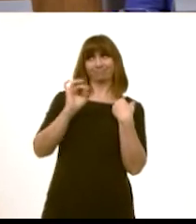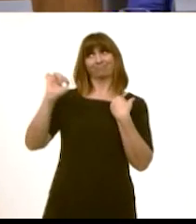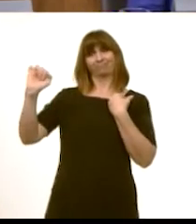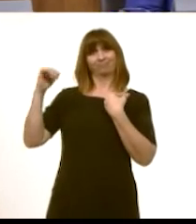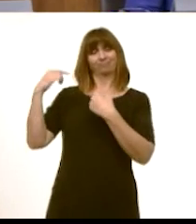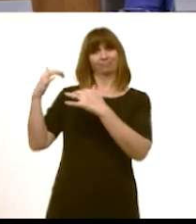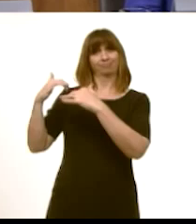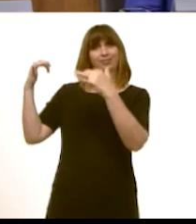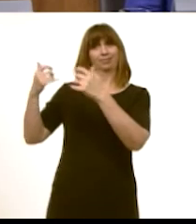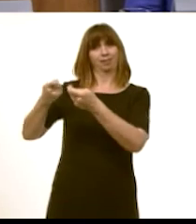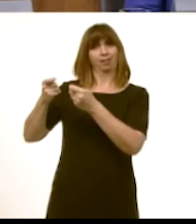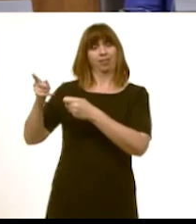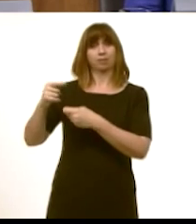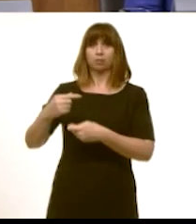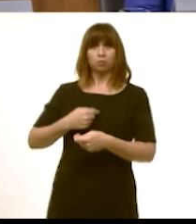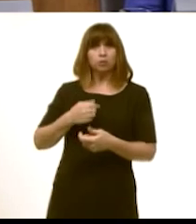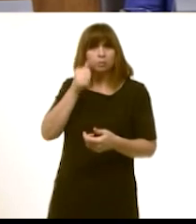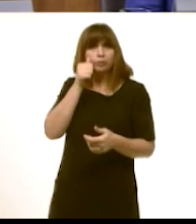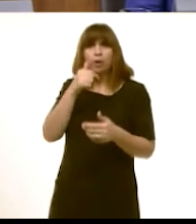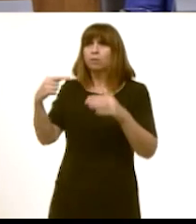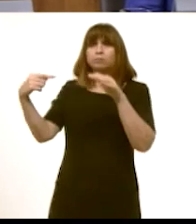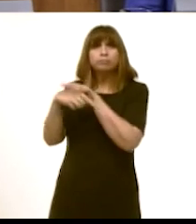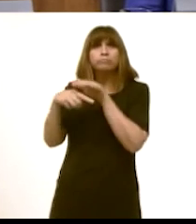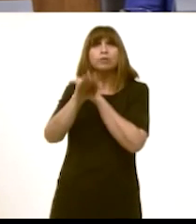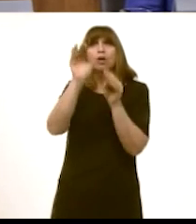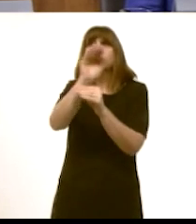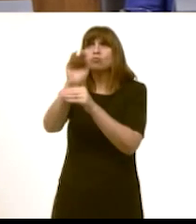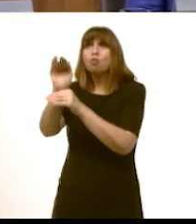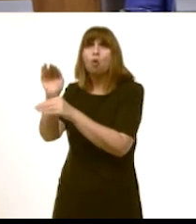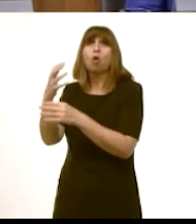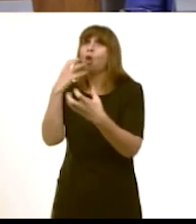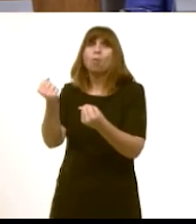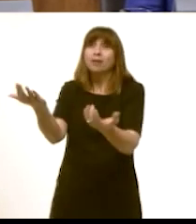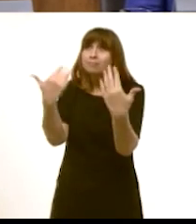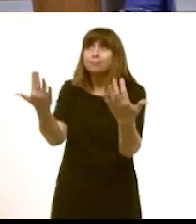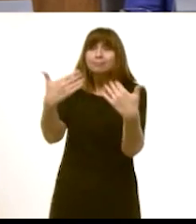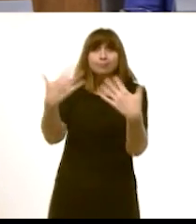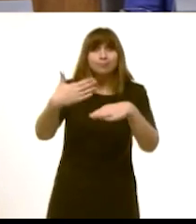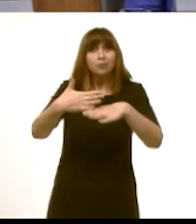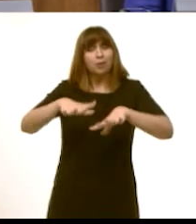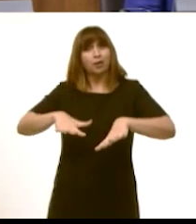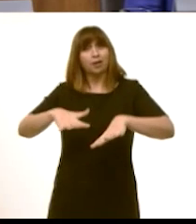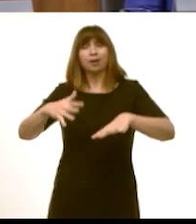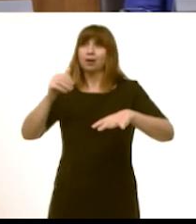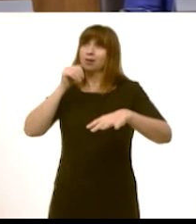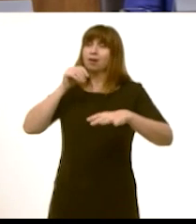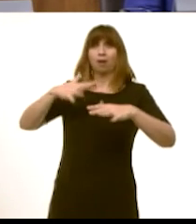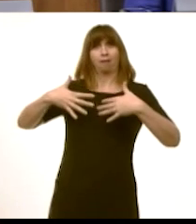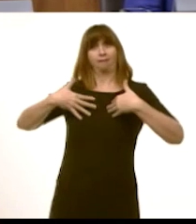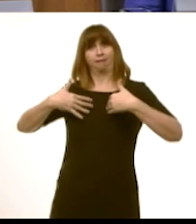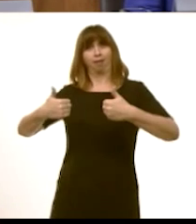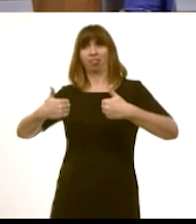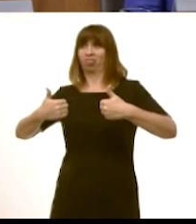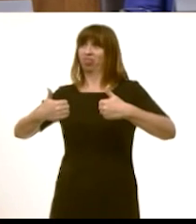keen to utilise the skills of people, and the NHS has always done that. The reality is that healthcare systems around the world are international in their